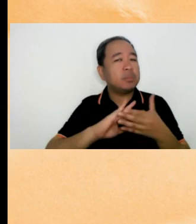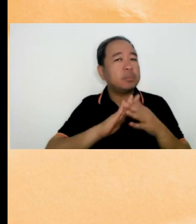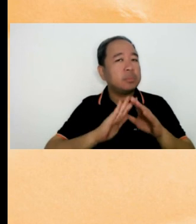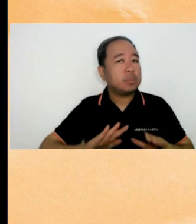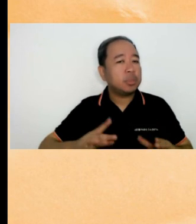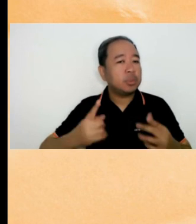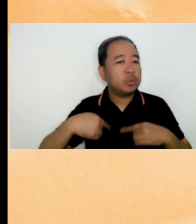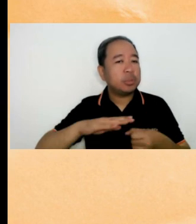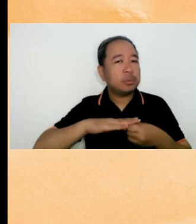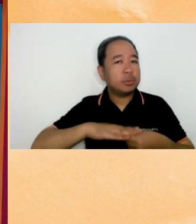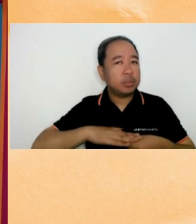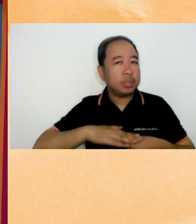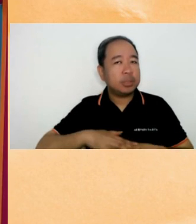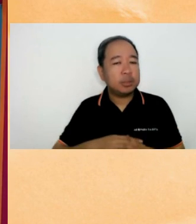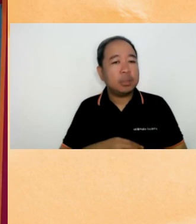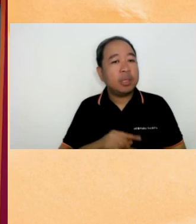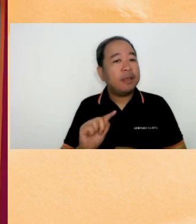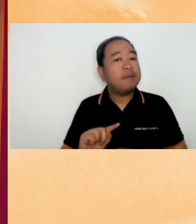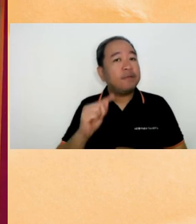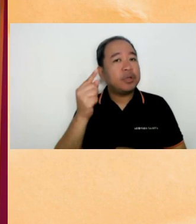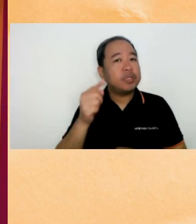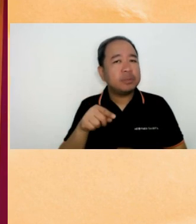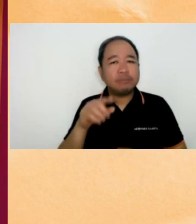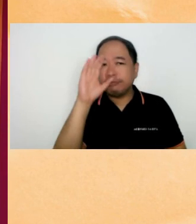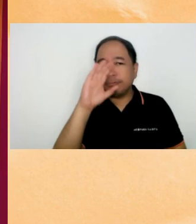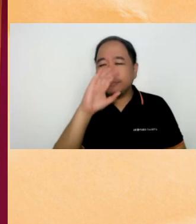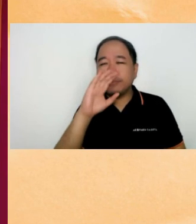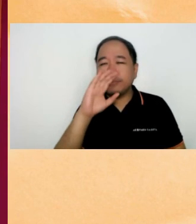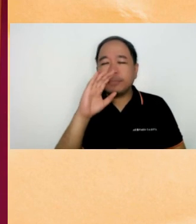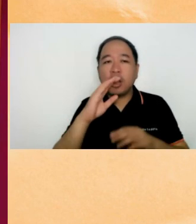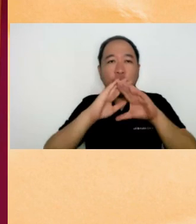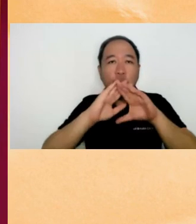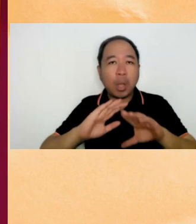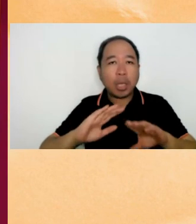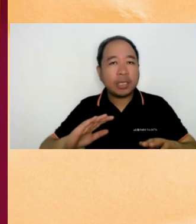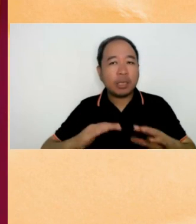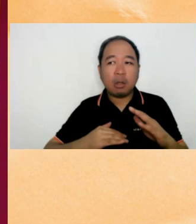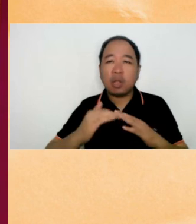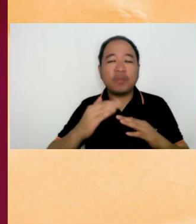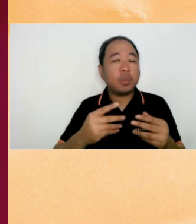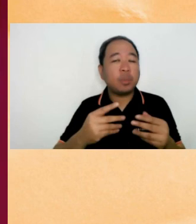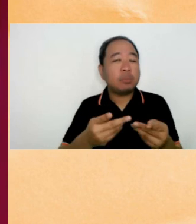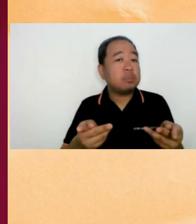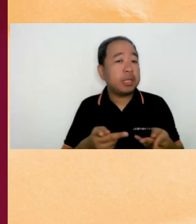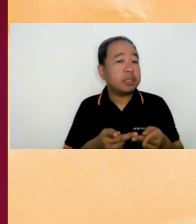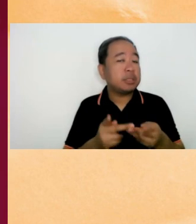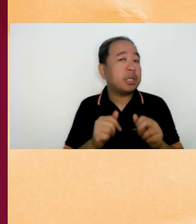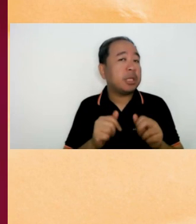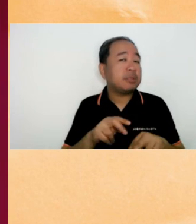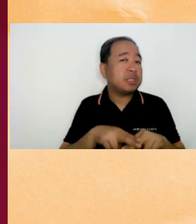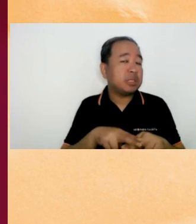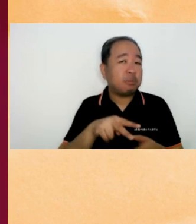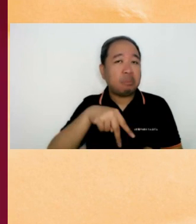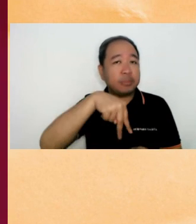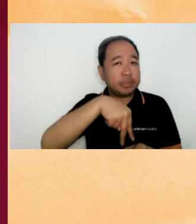First, find a quiet and comfortable space where you can sit or stand. It's important